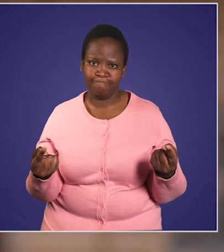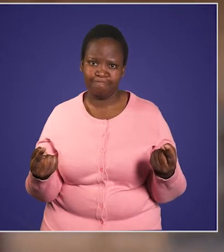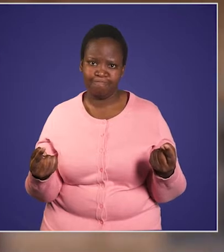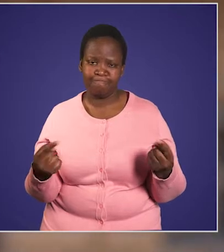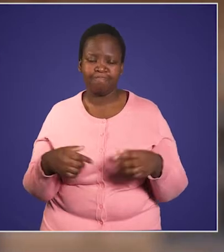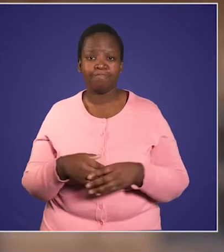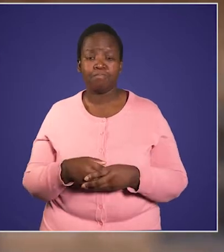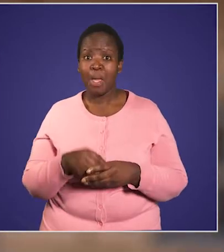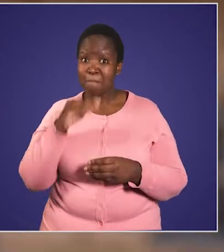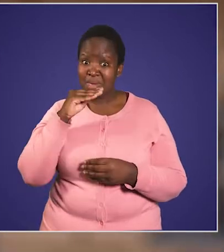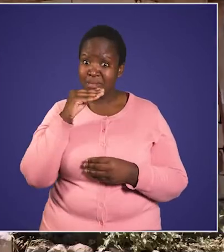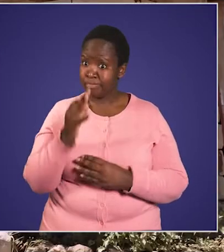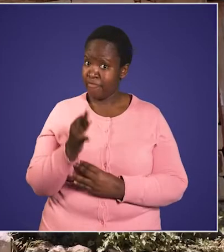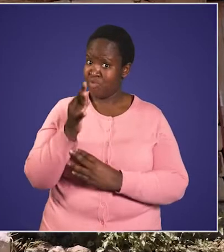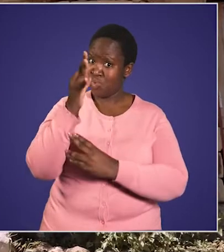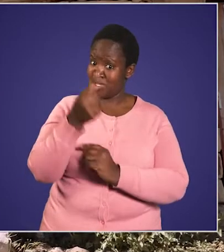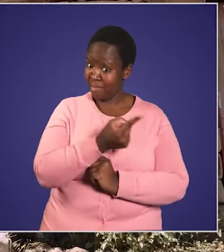bodies.